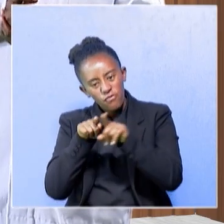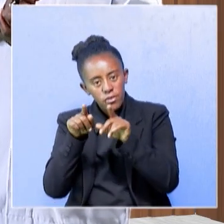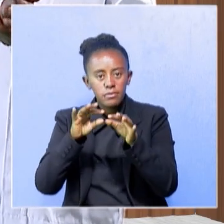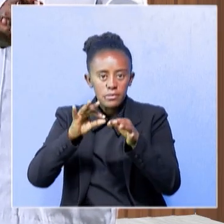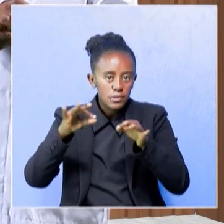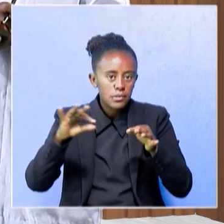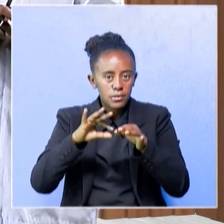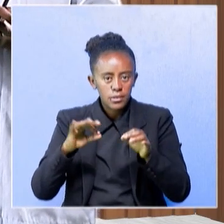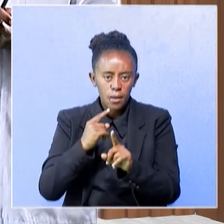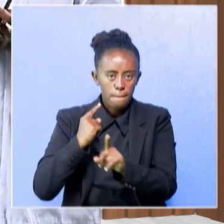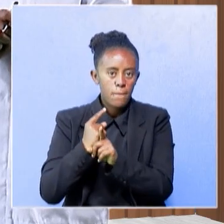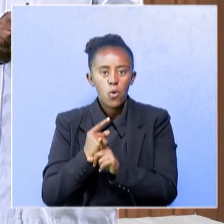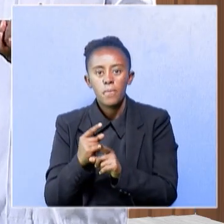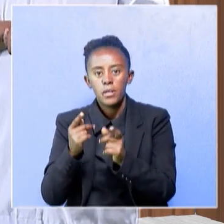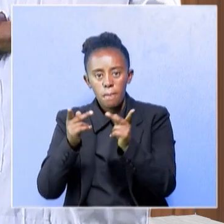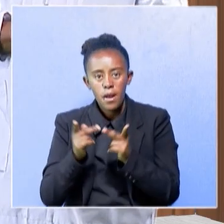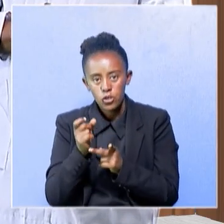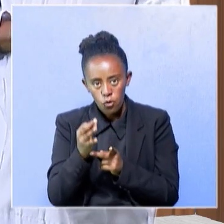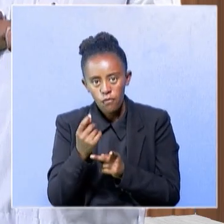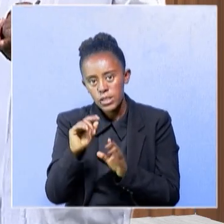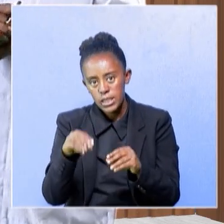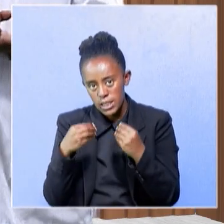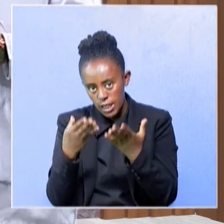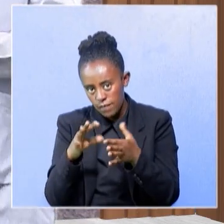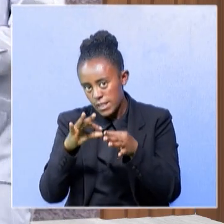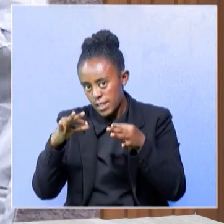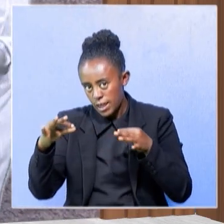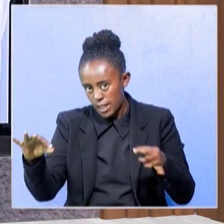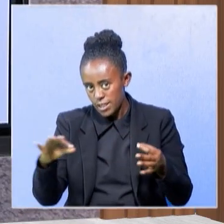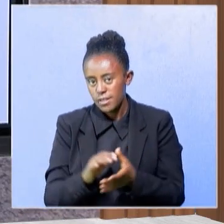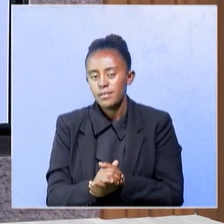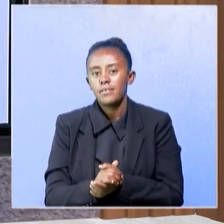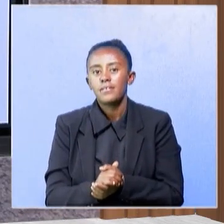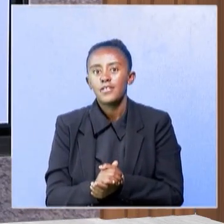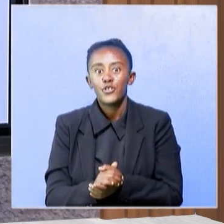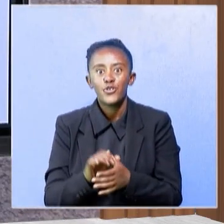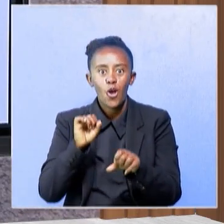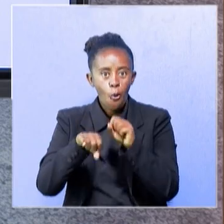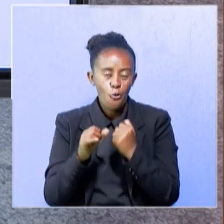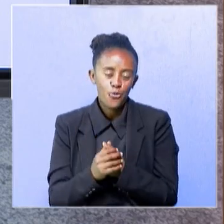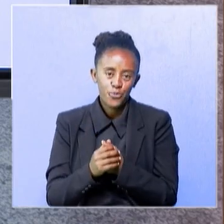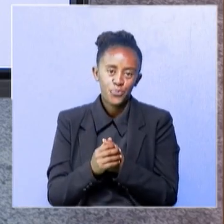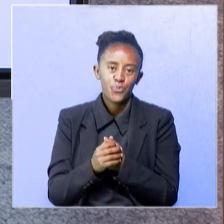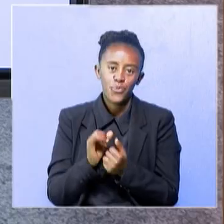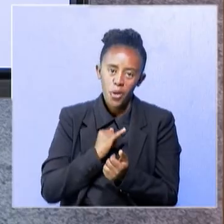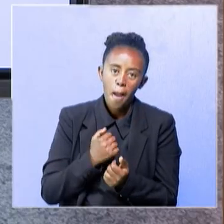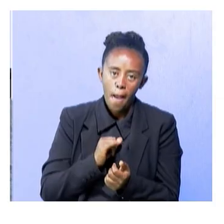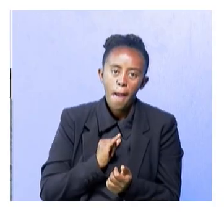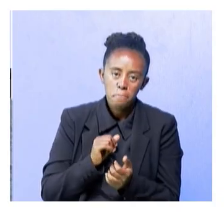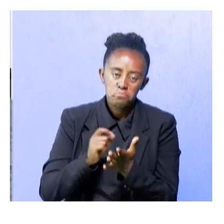those words in the appropriate place of the given sentences. So, I'm writing